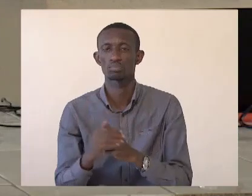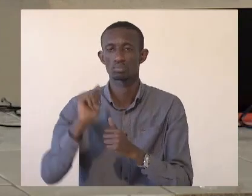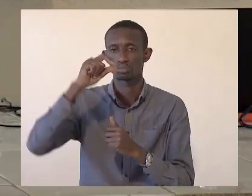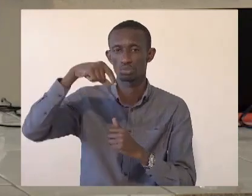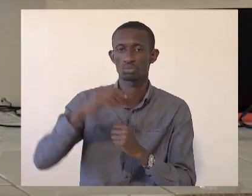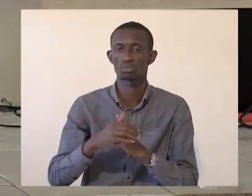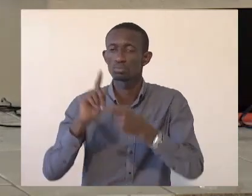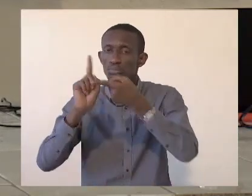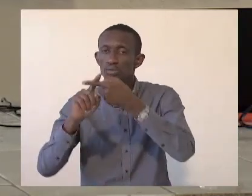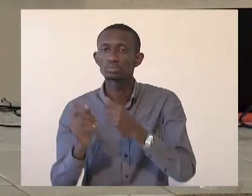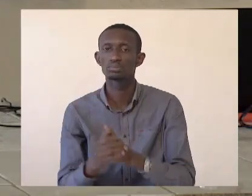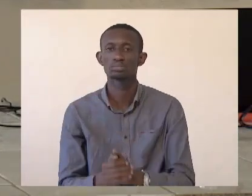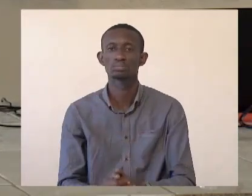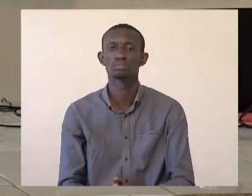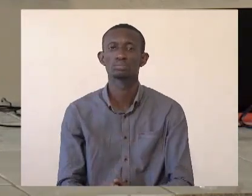reacting with